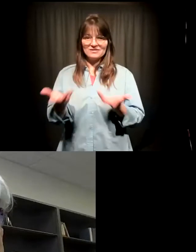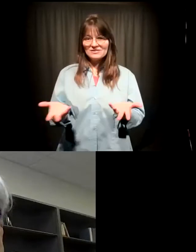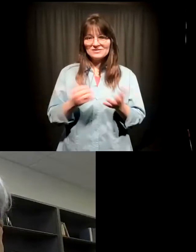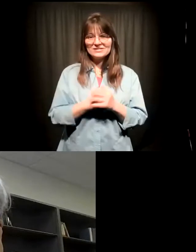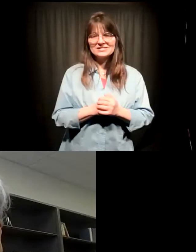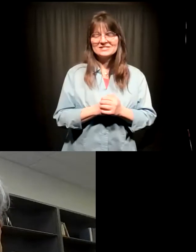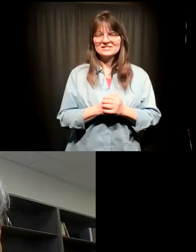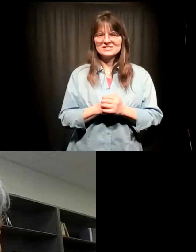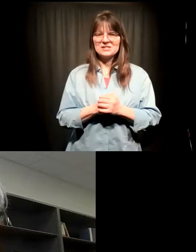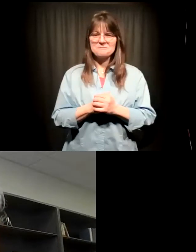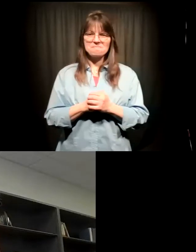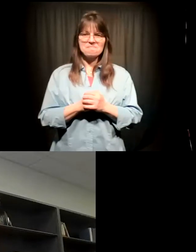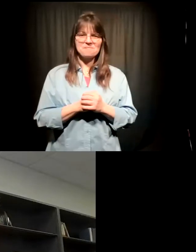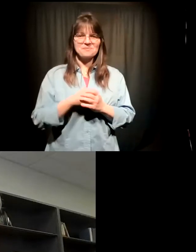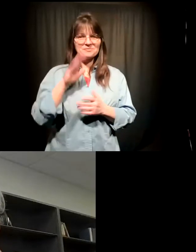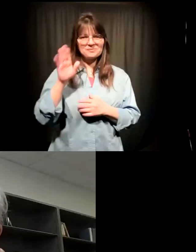Yeah.